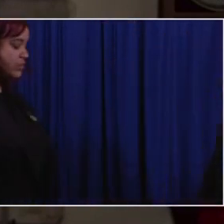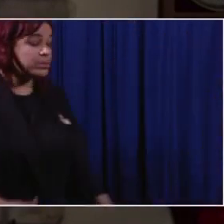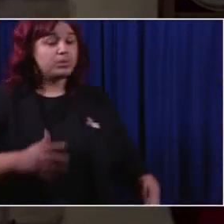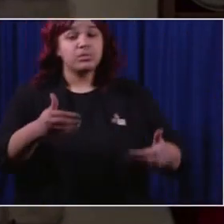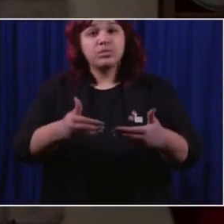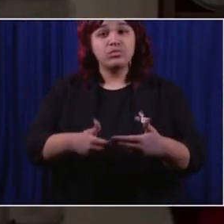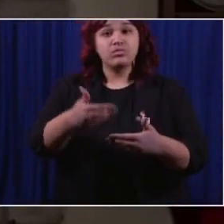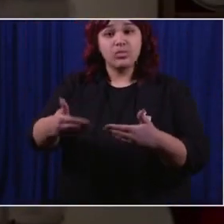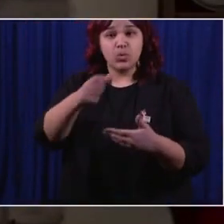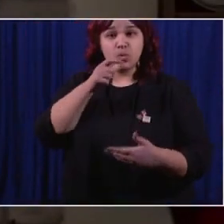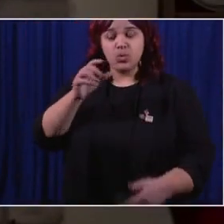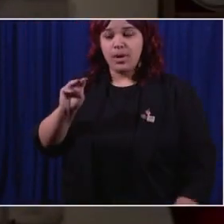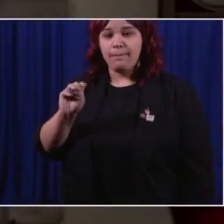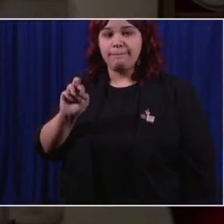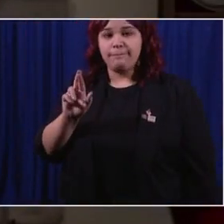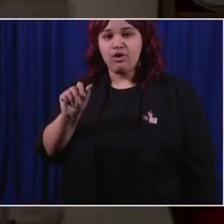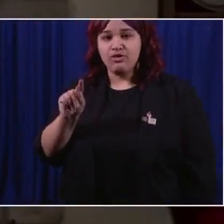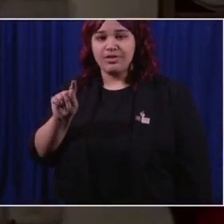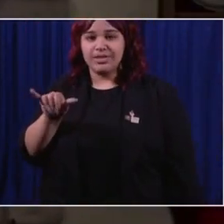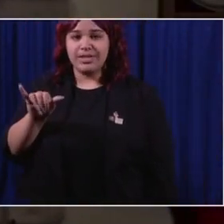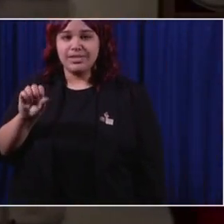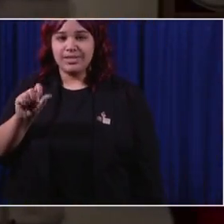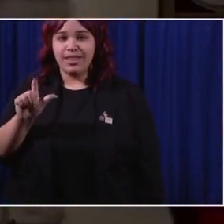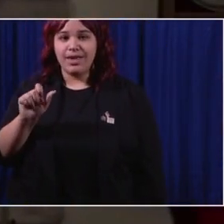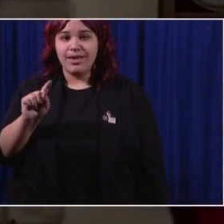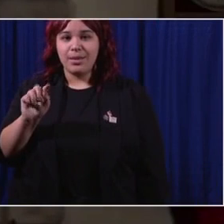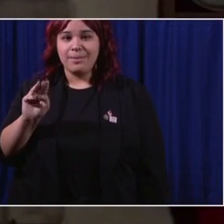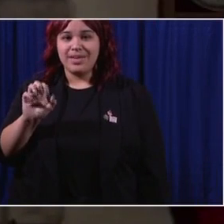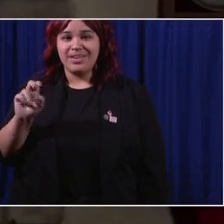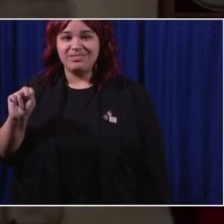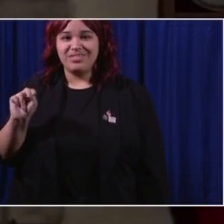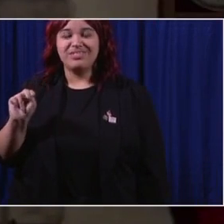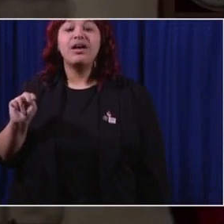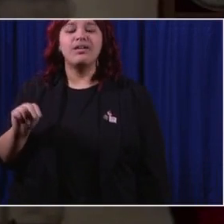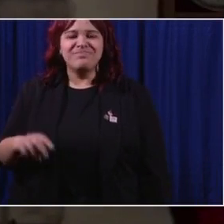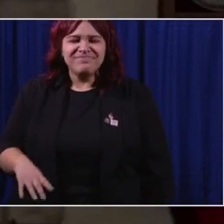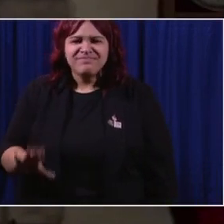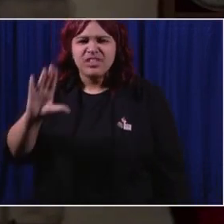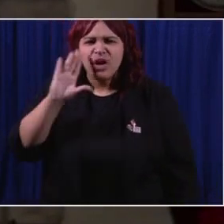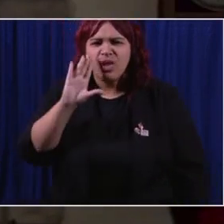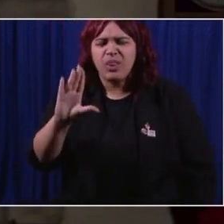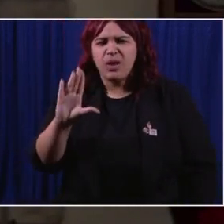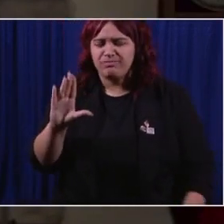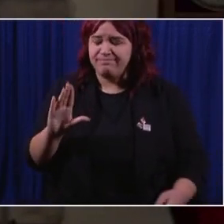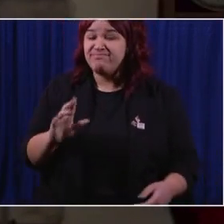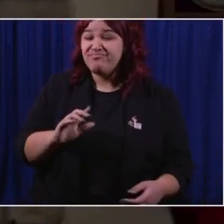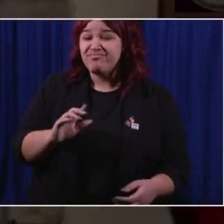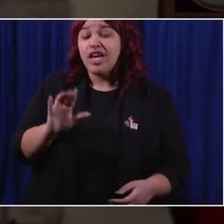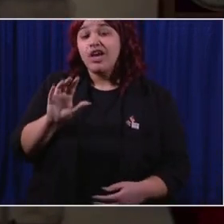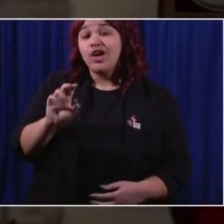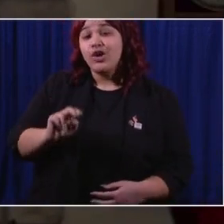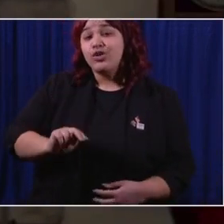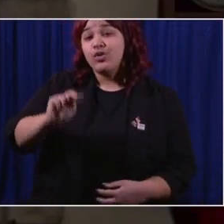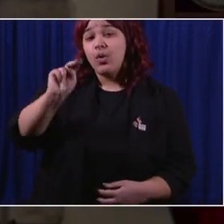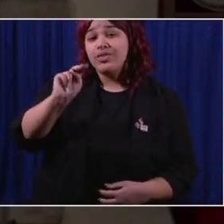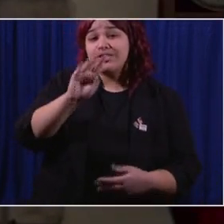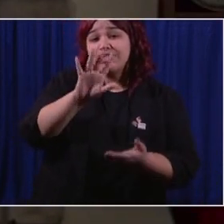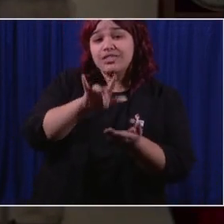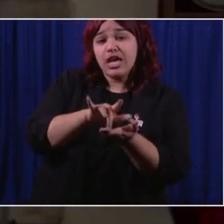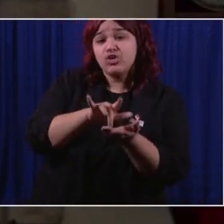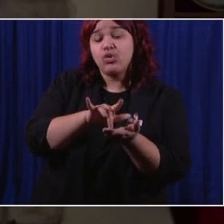Good afternoon. Afternoon. Governor. I've been told that at least 4 hospitals in North Central and